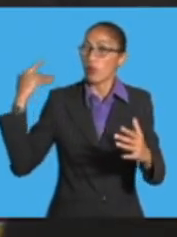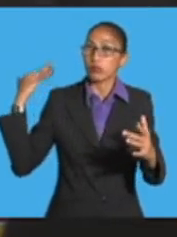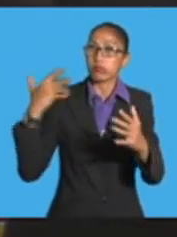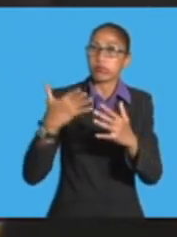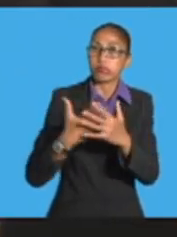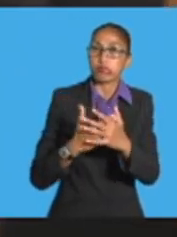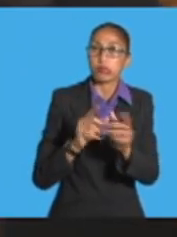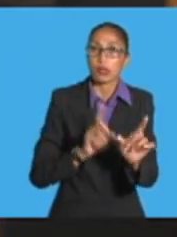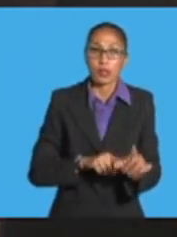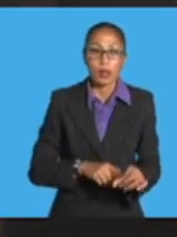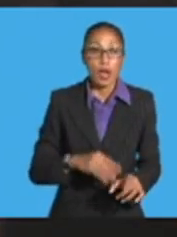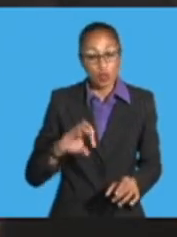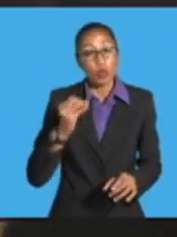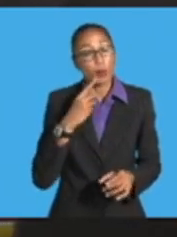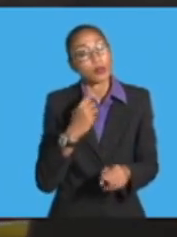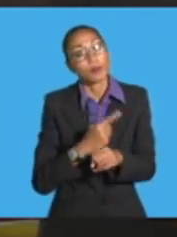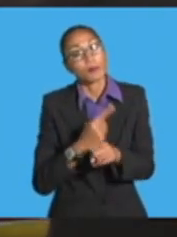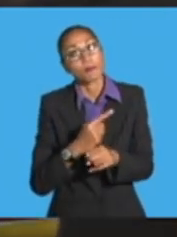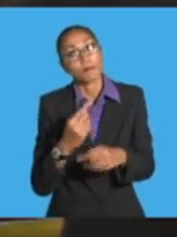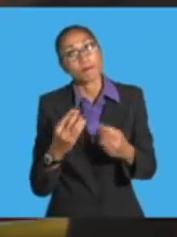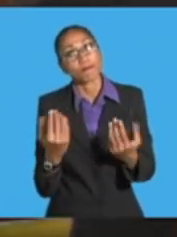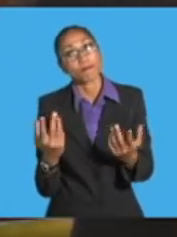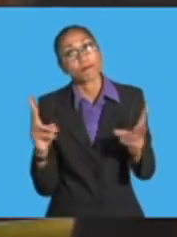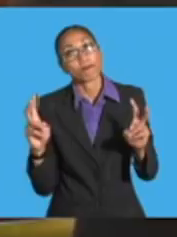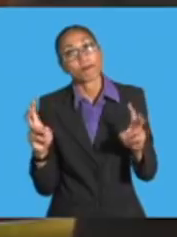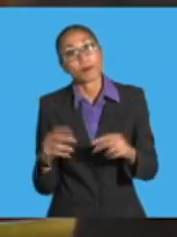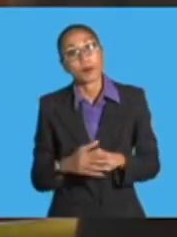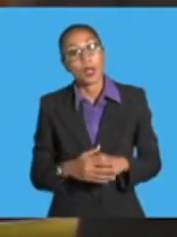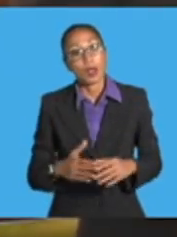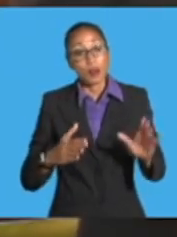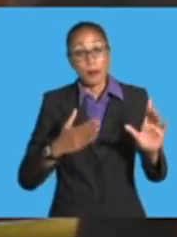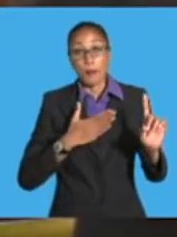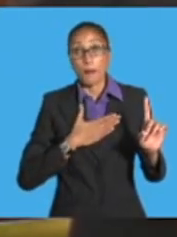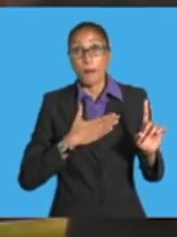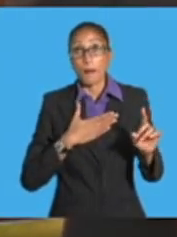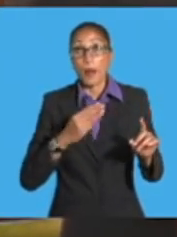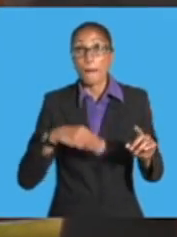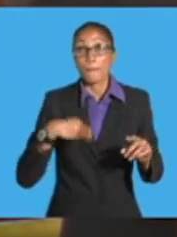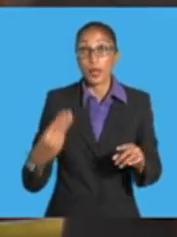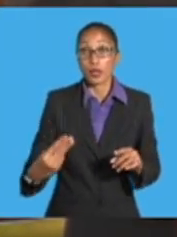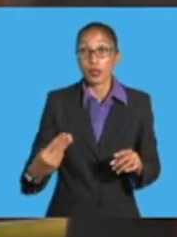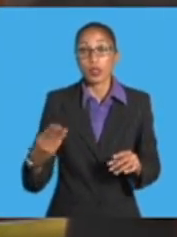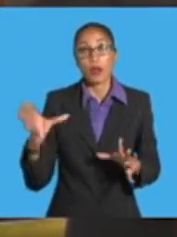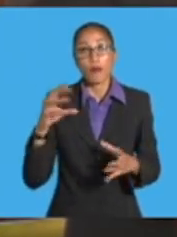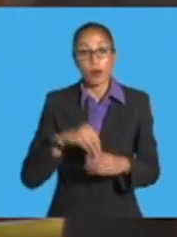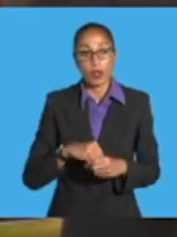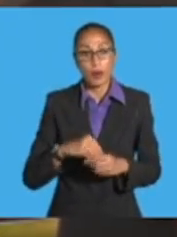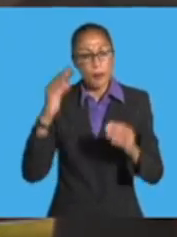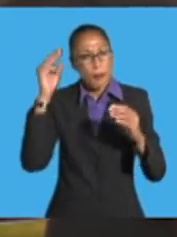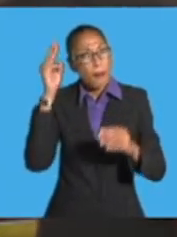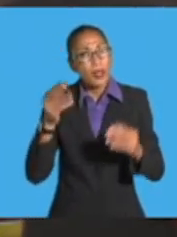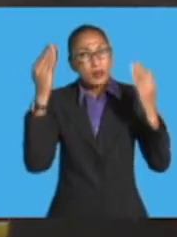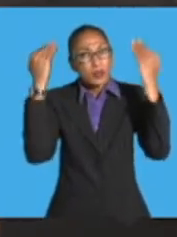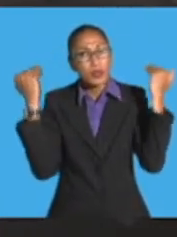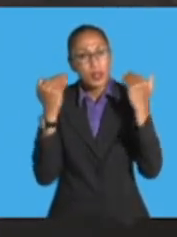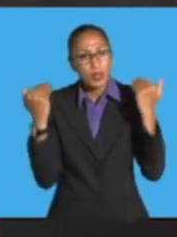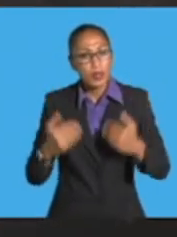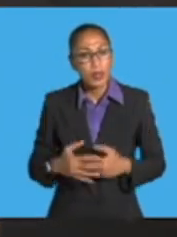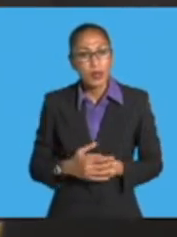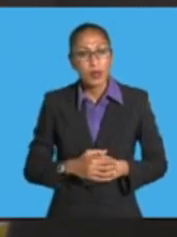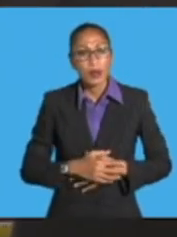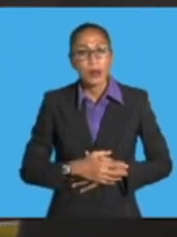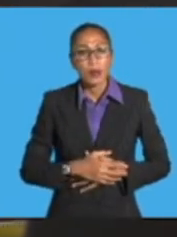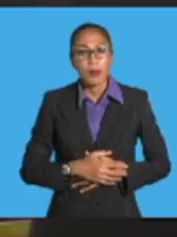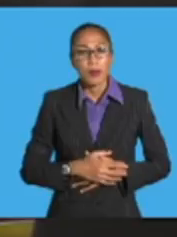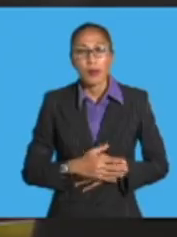briefly dwell on those affecting the areas in which my ministry is involved in. Madam Speaker, there has been